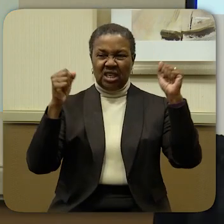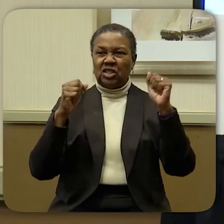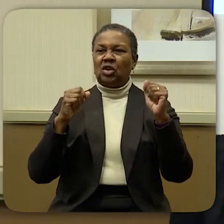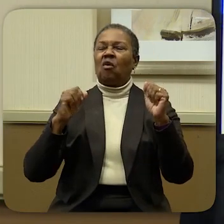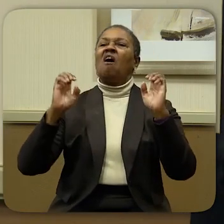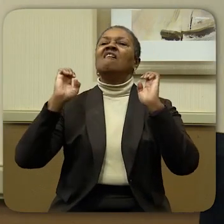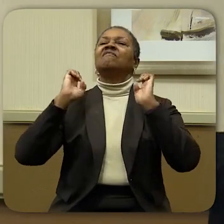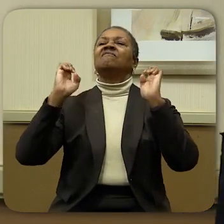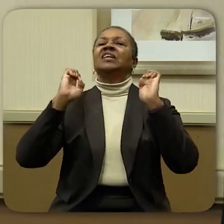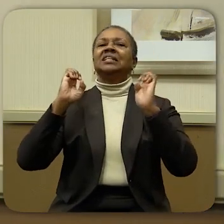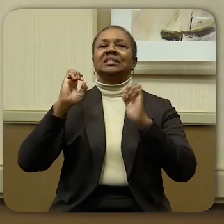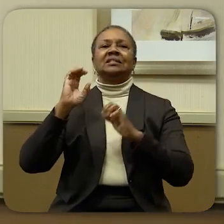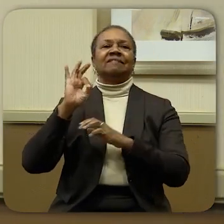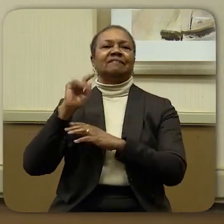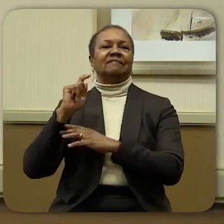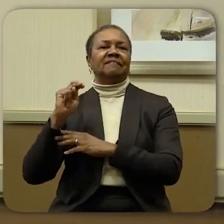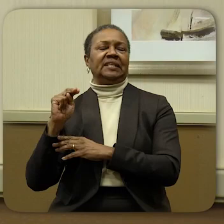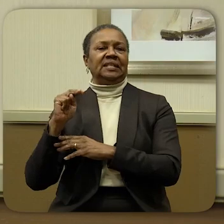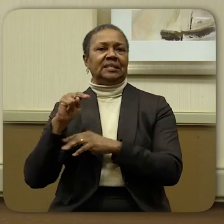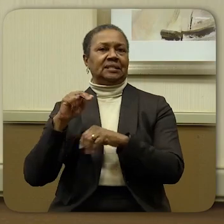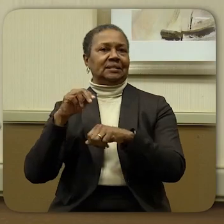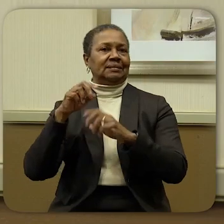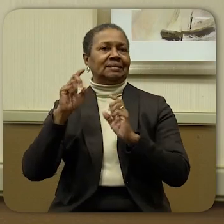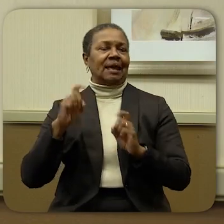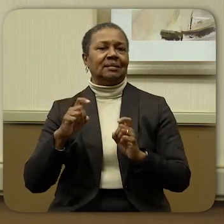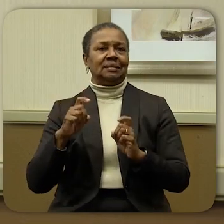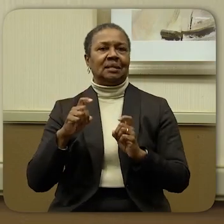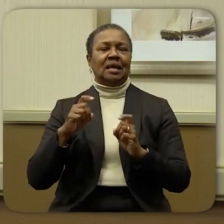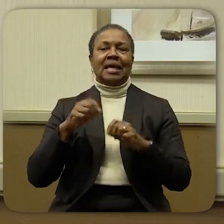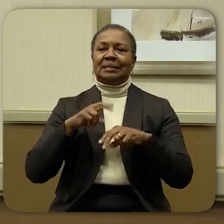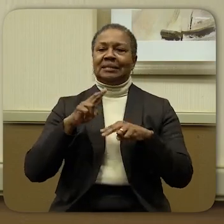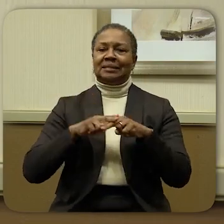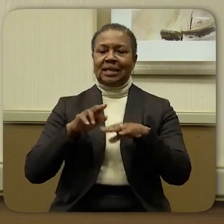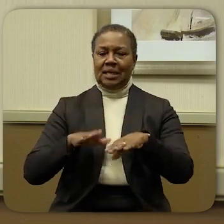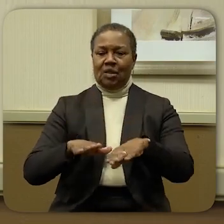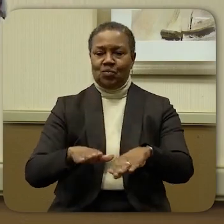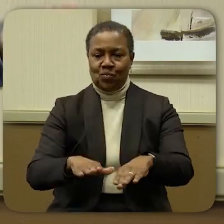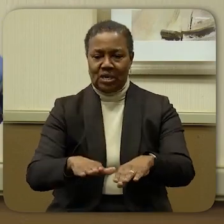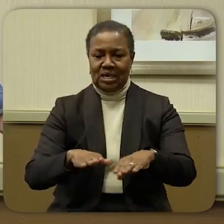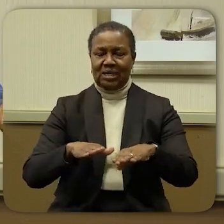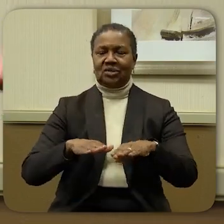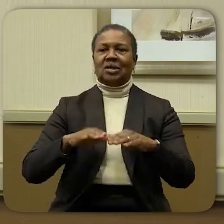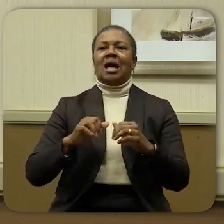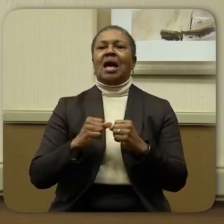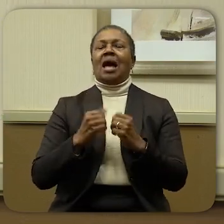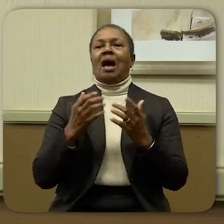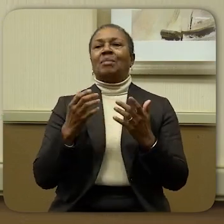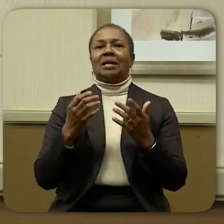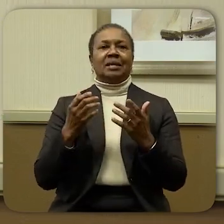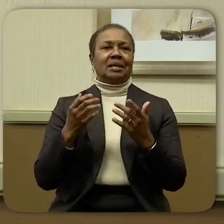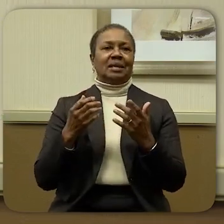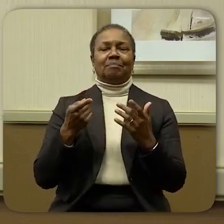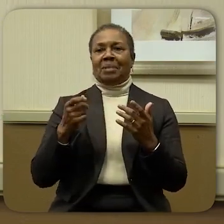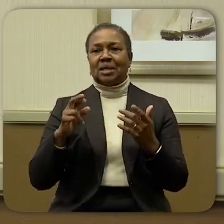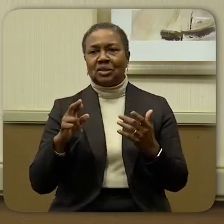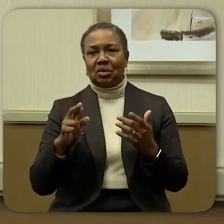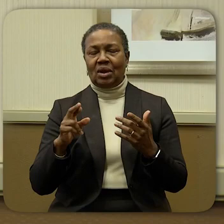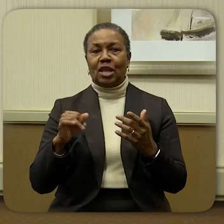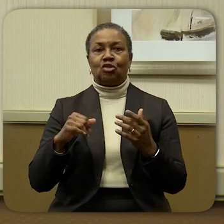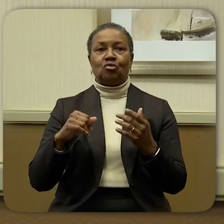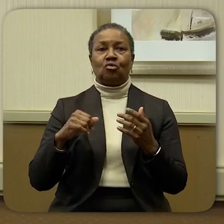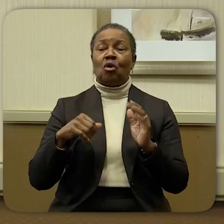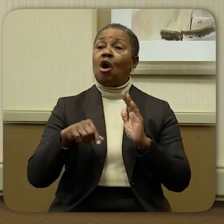we compare like sit and reach or how many pacer tests you can do and you're ranked like male or